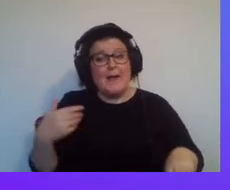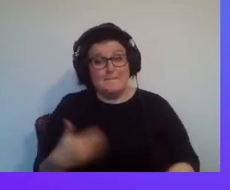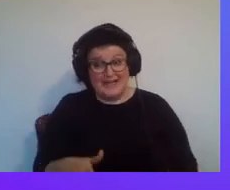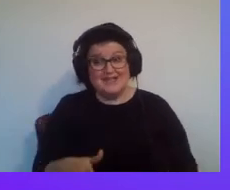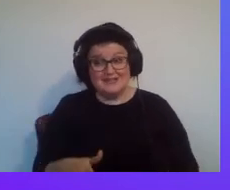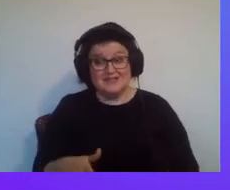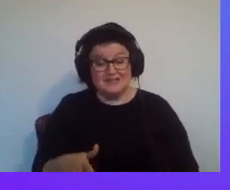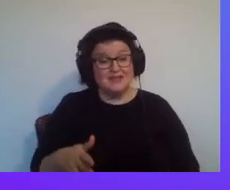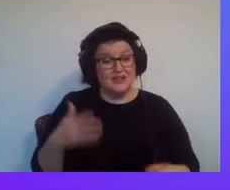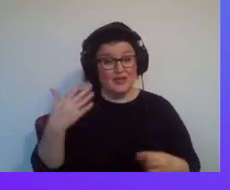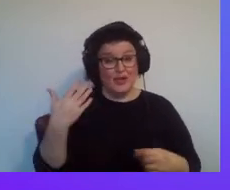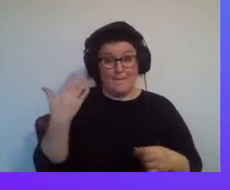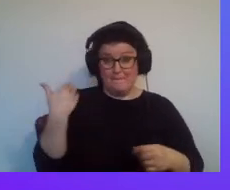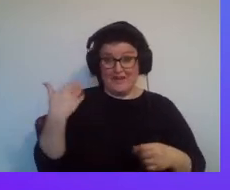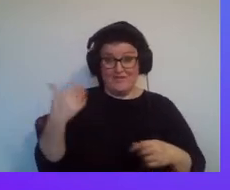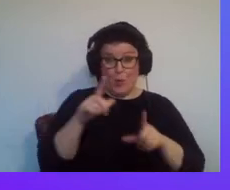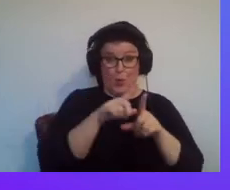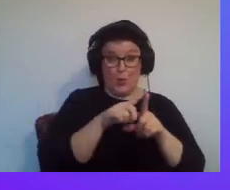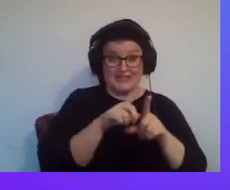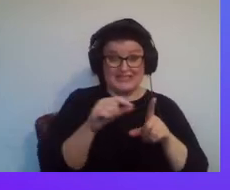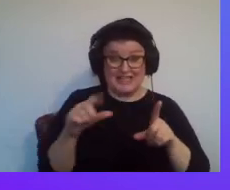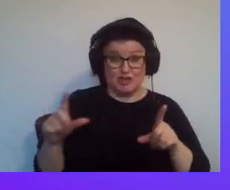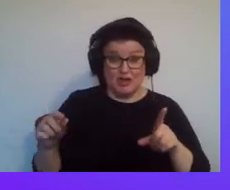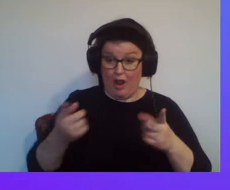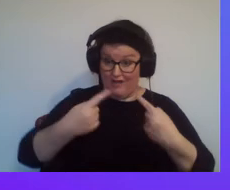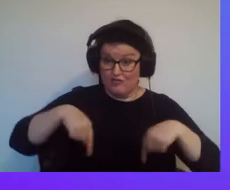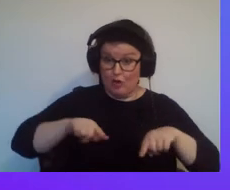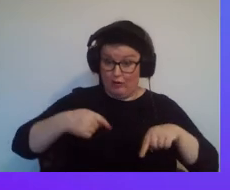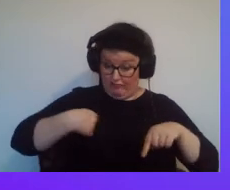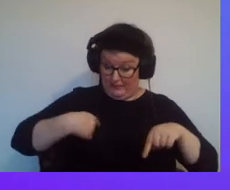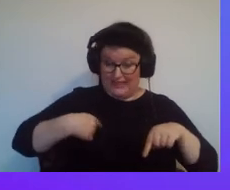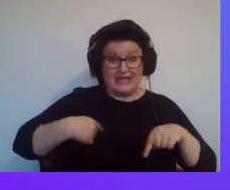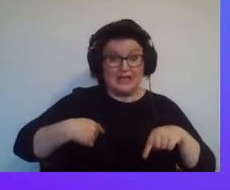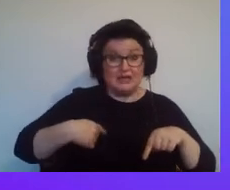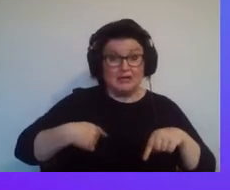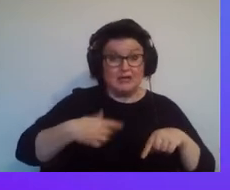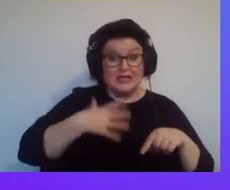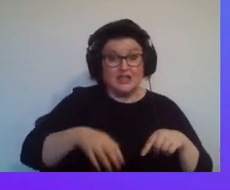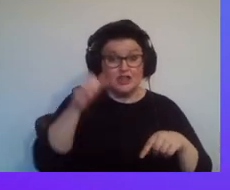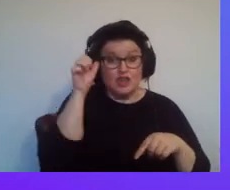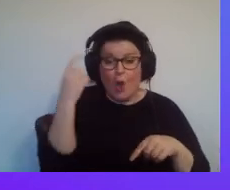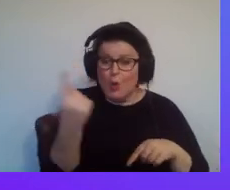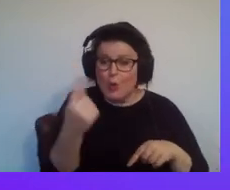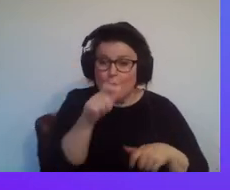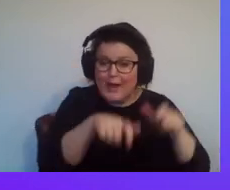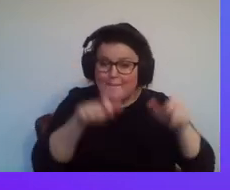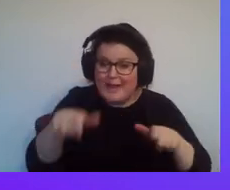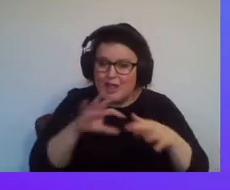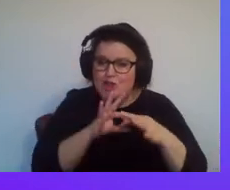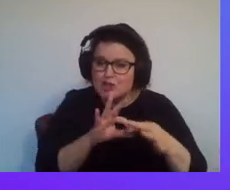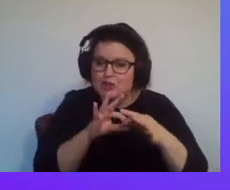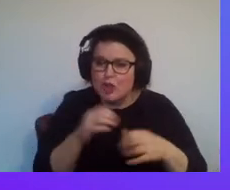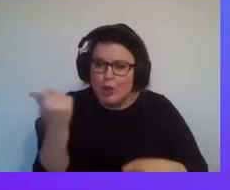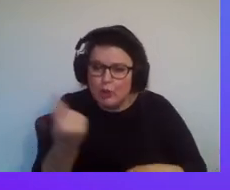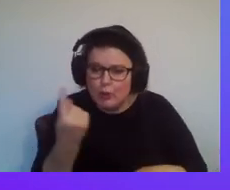have digitalized, for me, it's always been about getting to know my patients, knowing my families here in